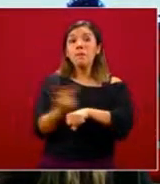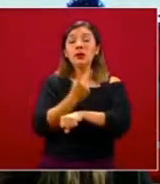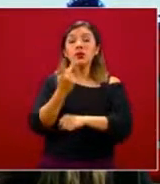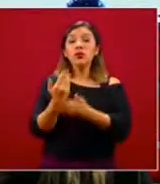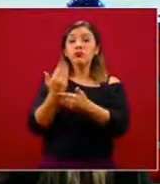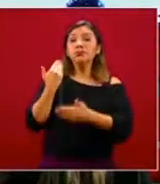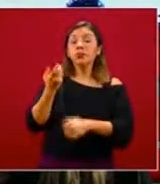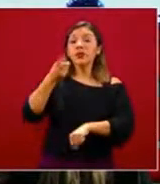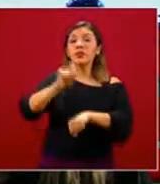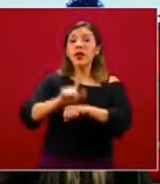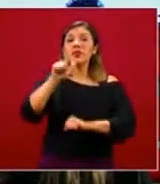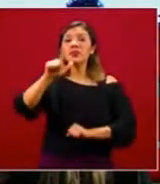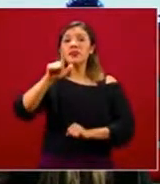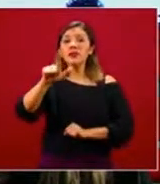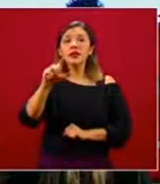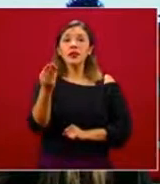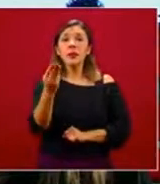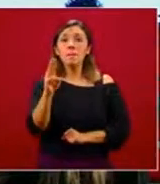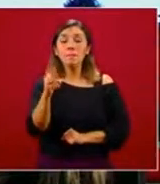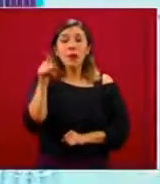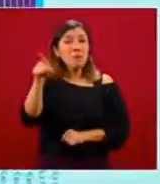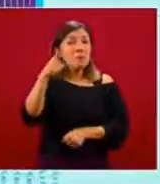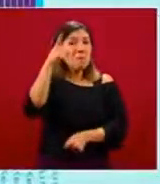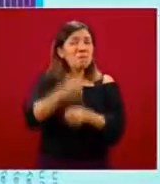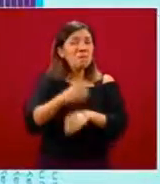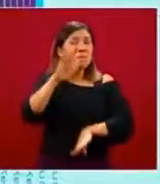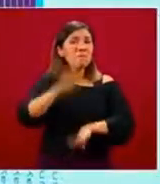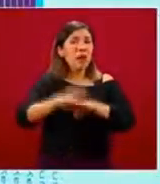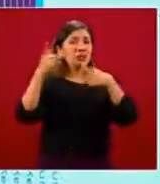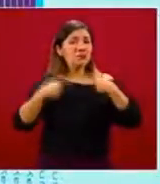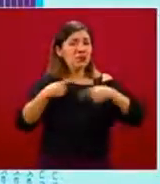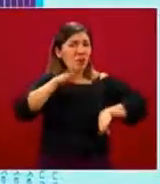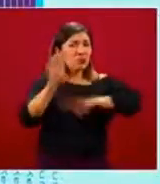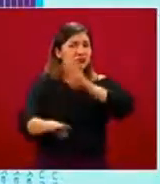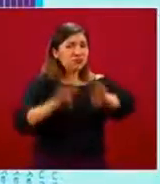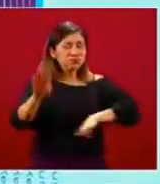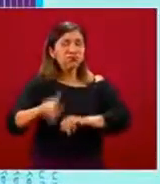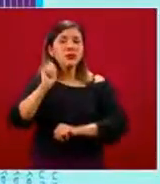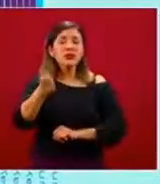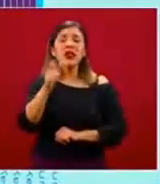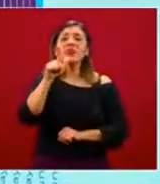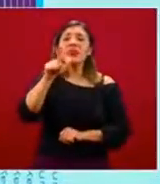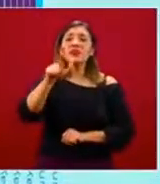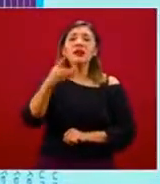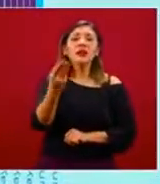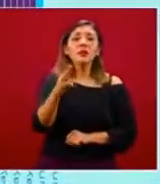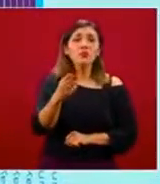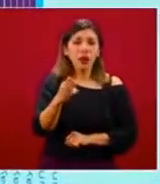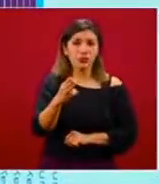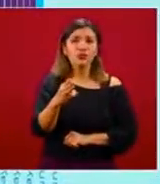el pasado 17 de mayo. El And día this de happened máxima mortalidad May hasta el 17th. momento fue el 17 So de mayo,